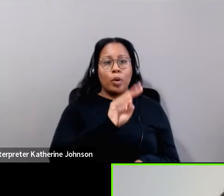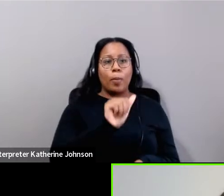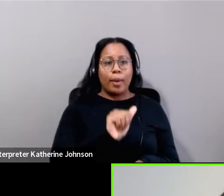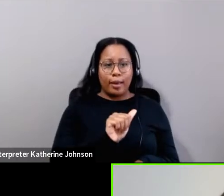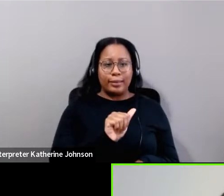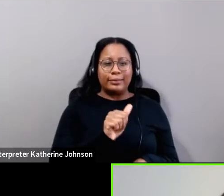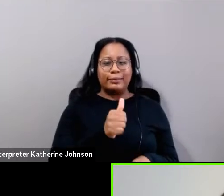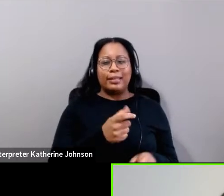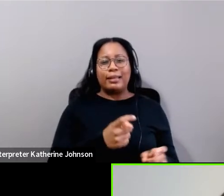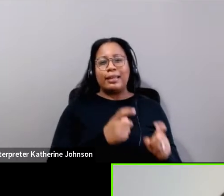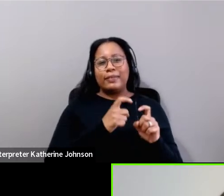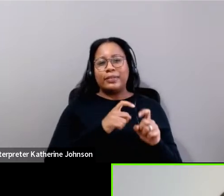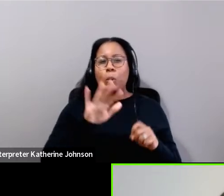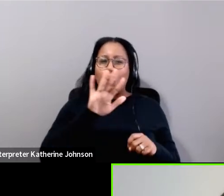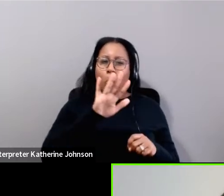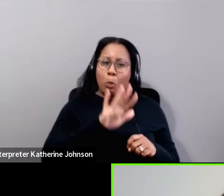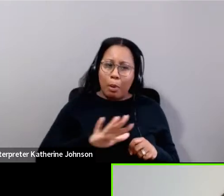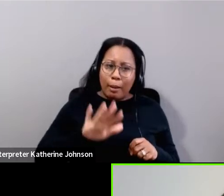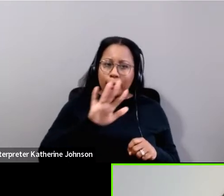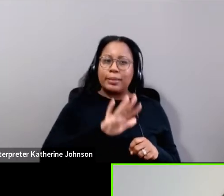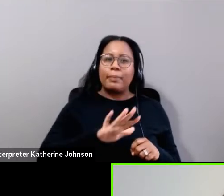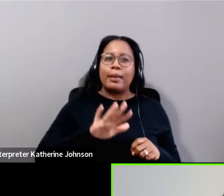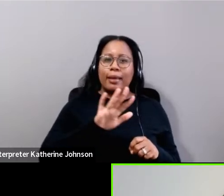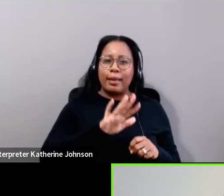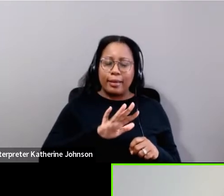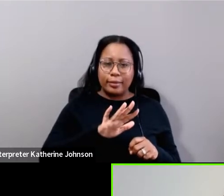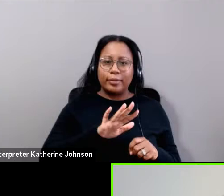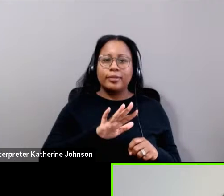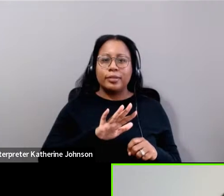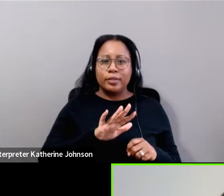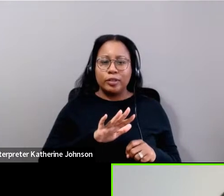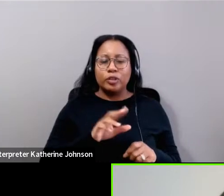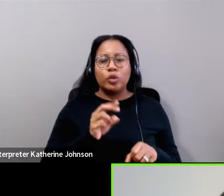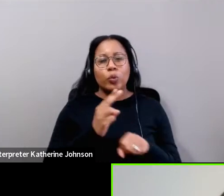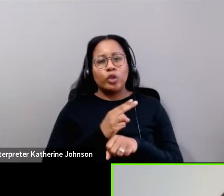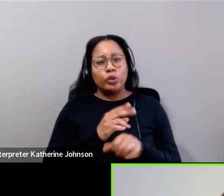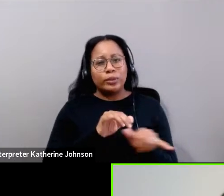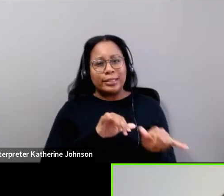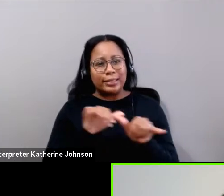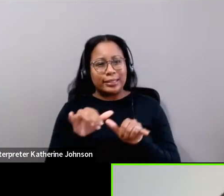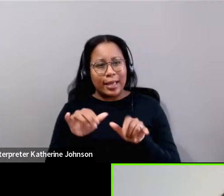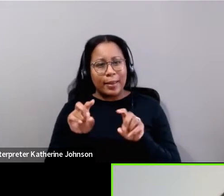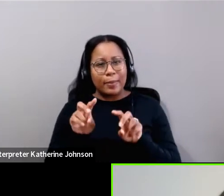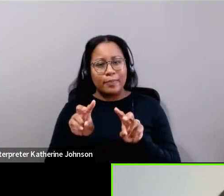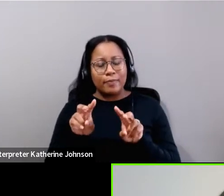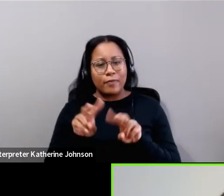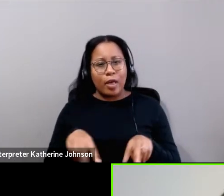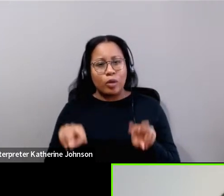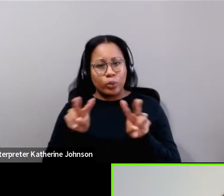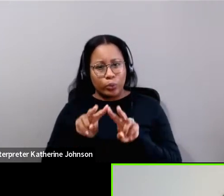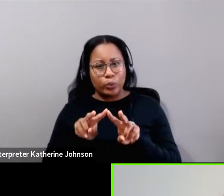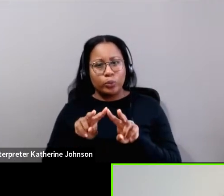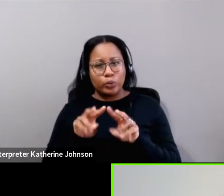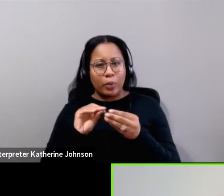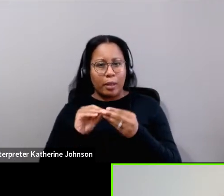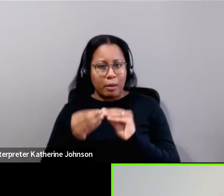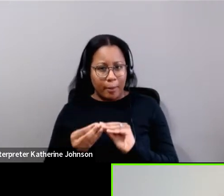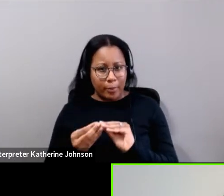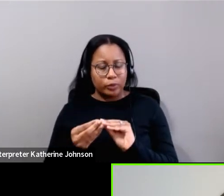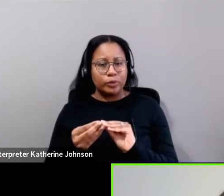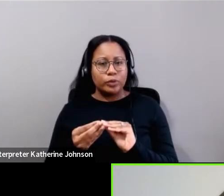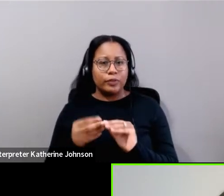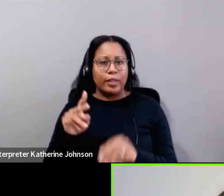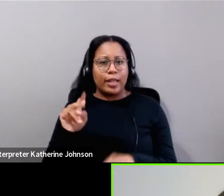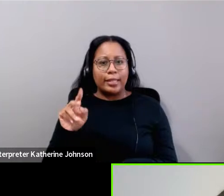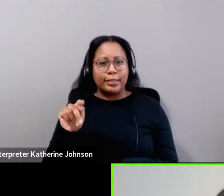the NTA. So we're using them to use the same value on the NTAs that are within the PUMAs. But because they're only available